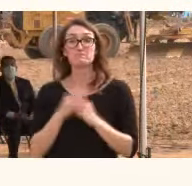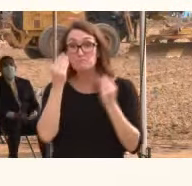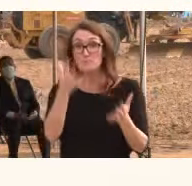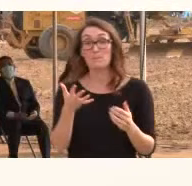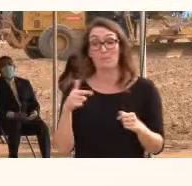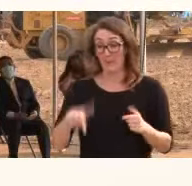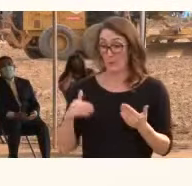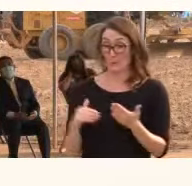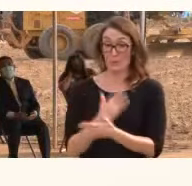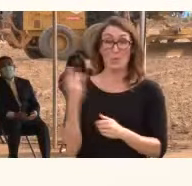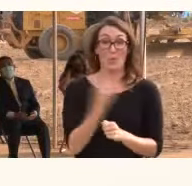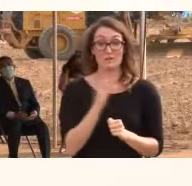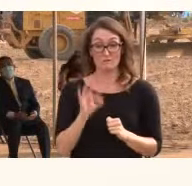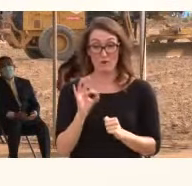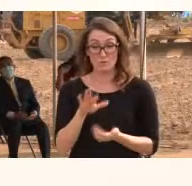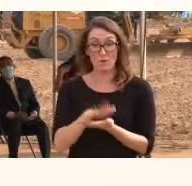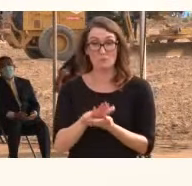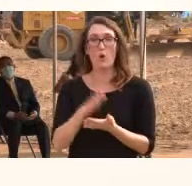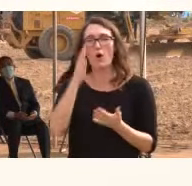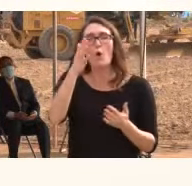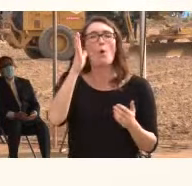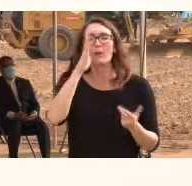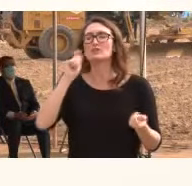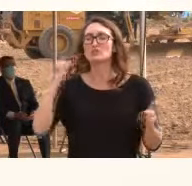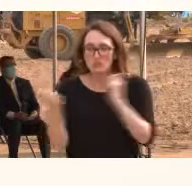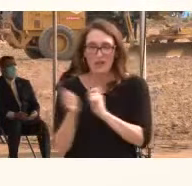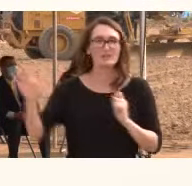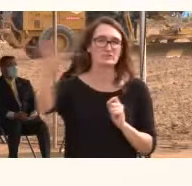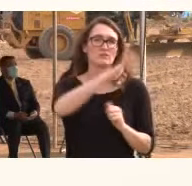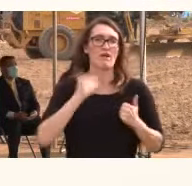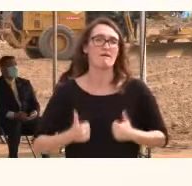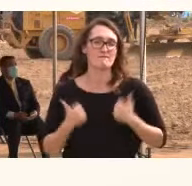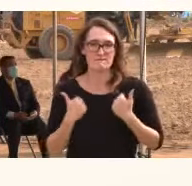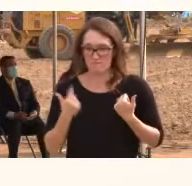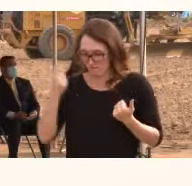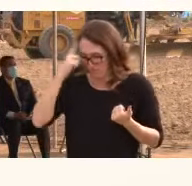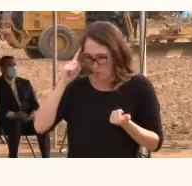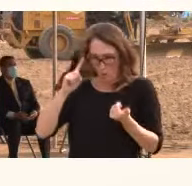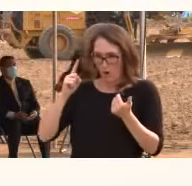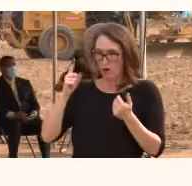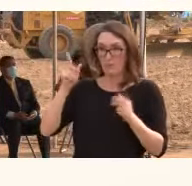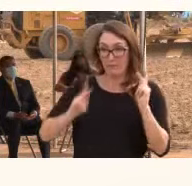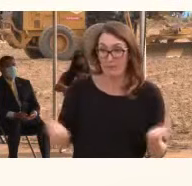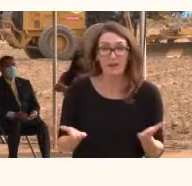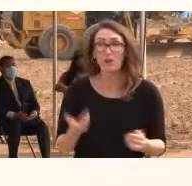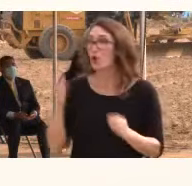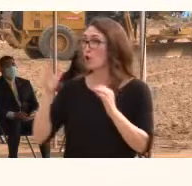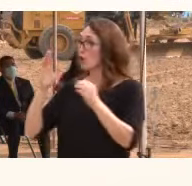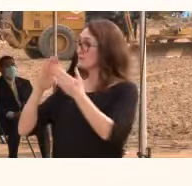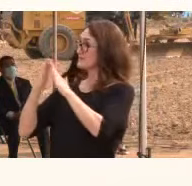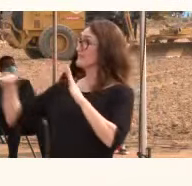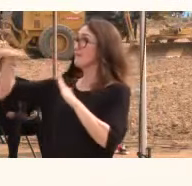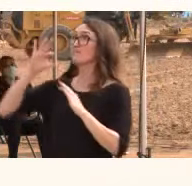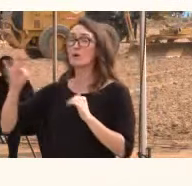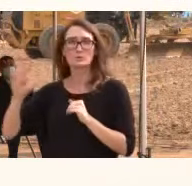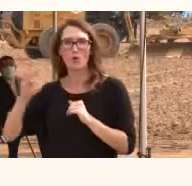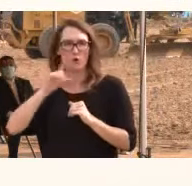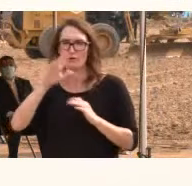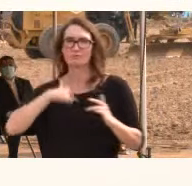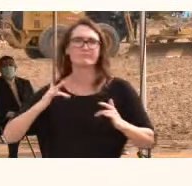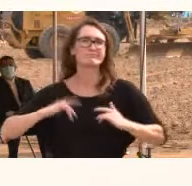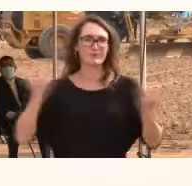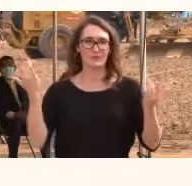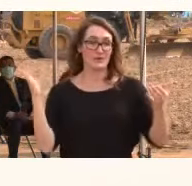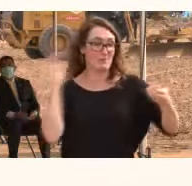new West Fresno campus will be the game changer for the community and the city of Fresno. We are thrilled to partner with the State